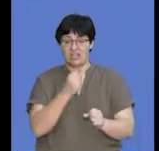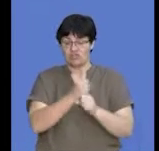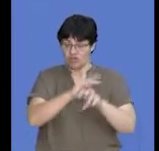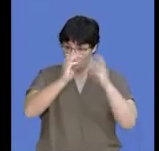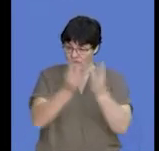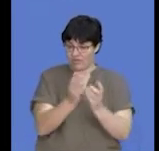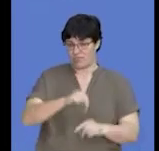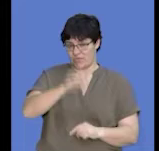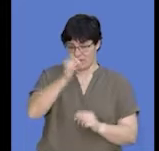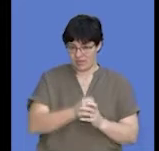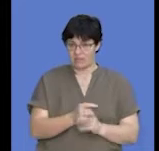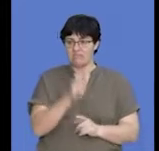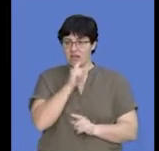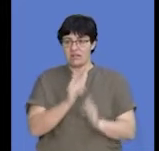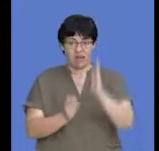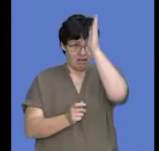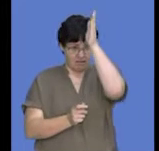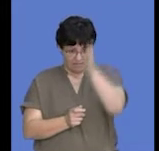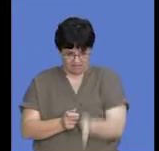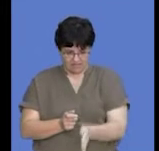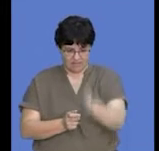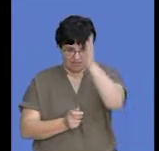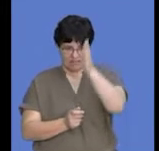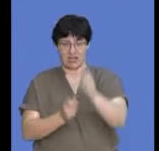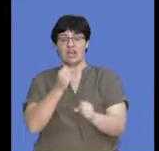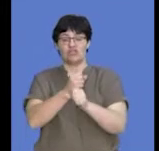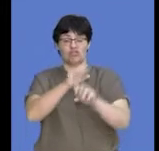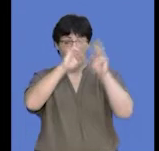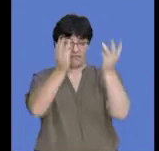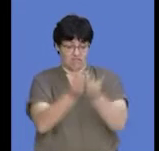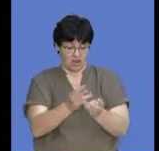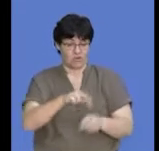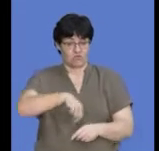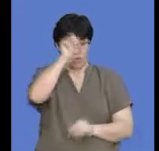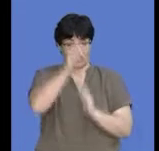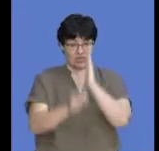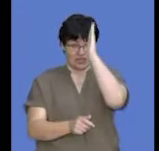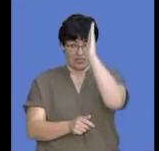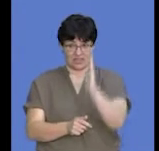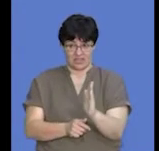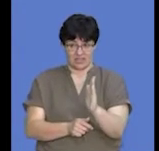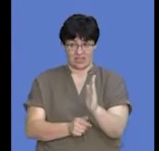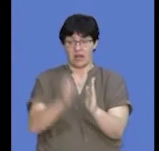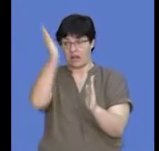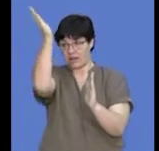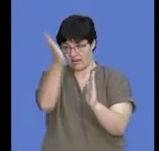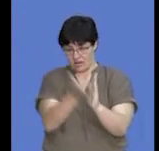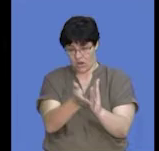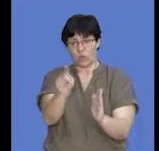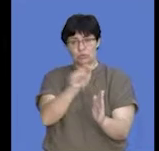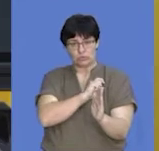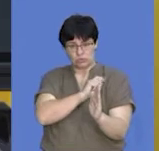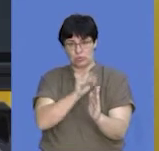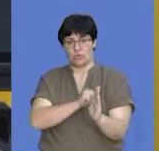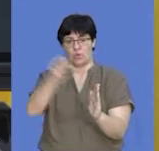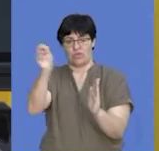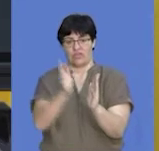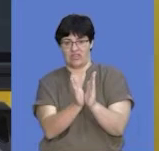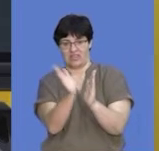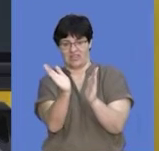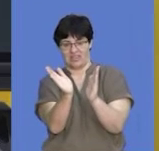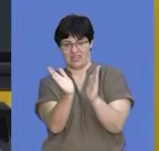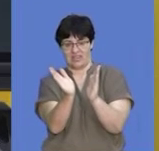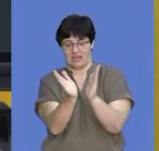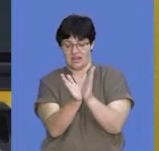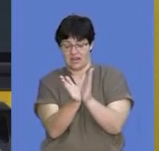line here represents your geographic north. This line here represents your true north. That angle is